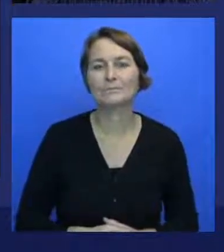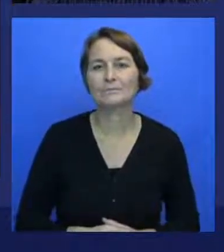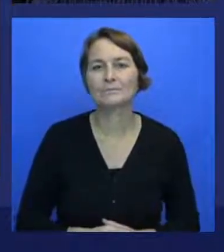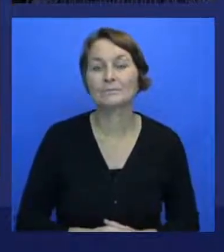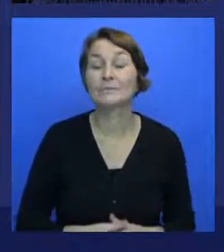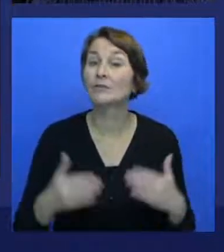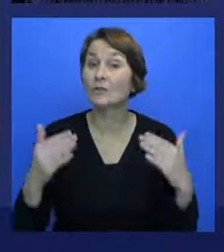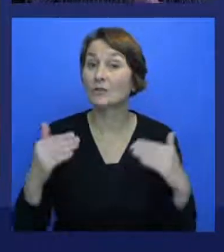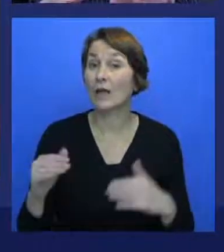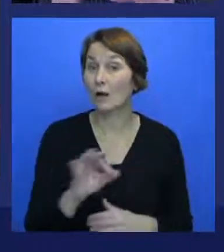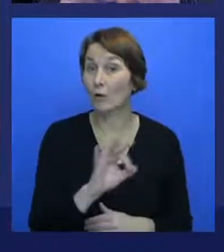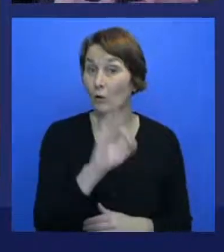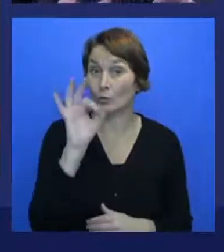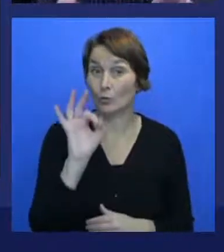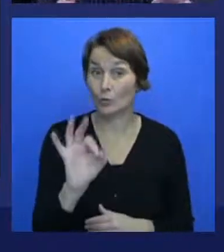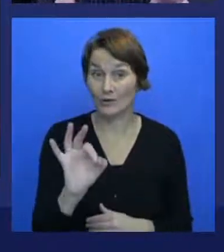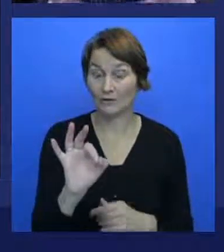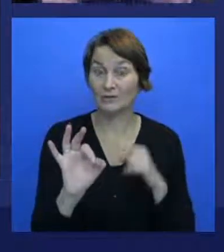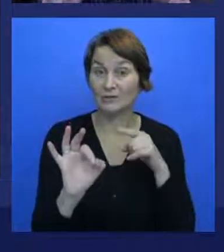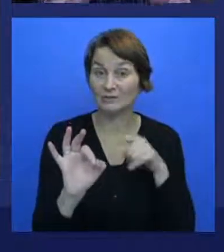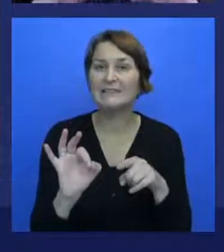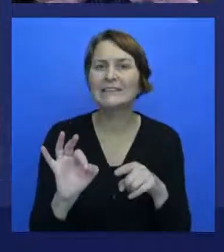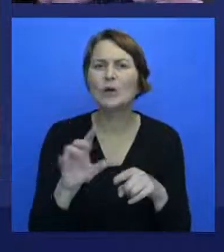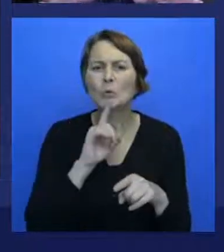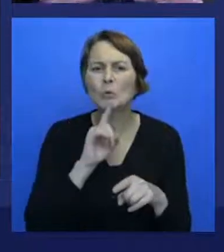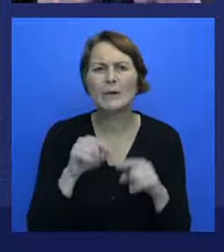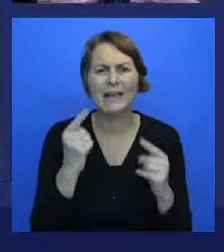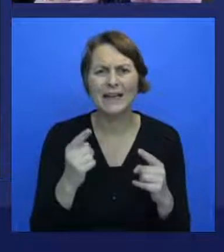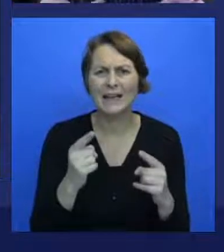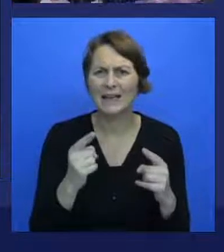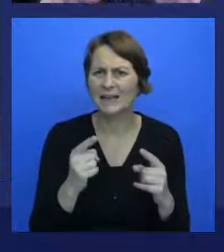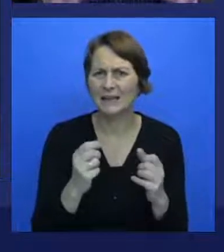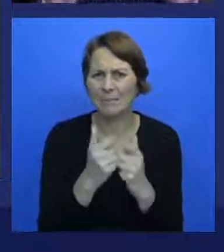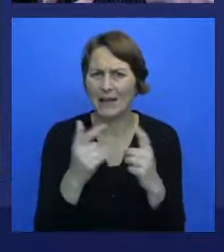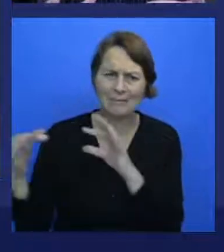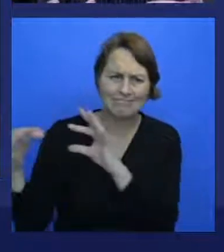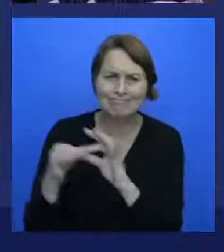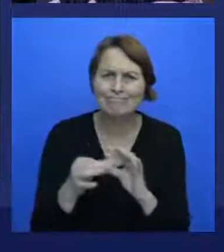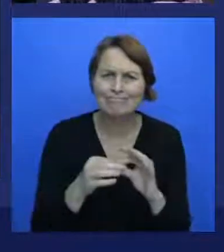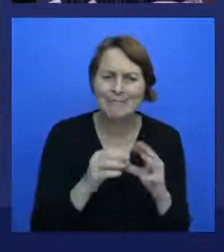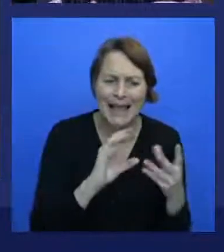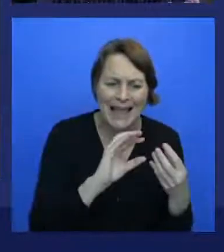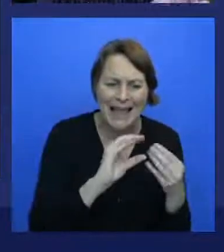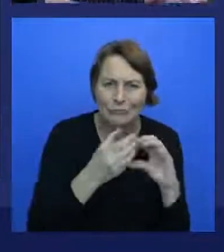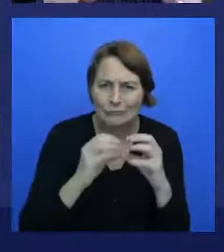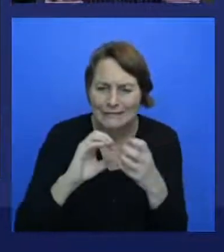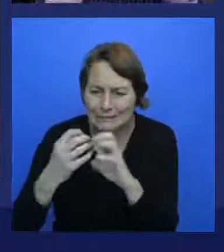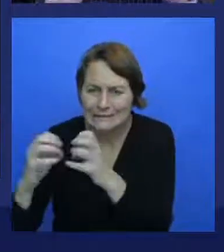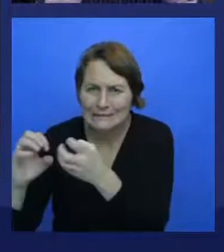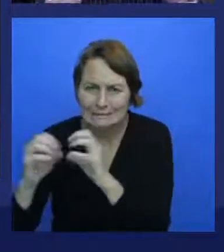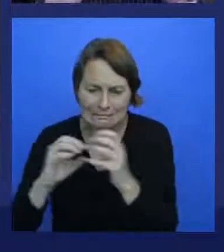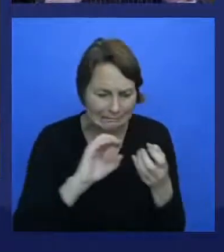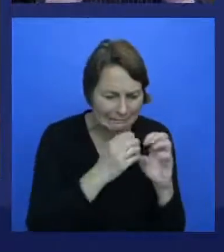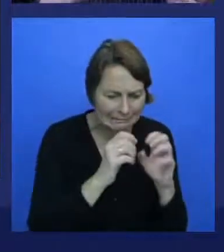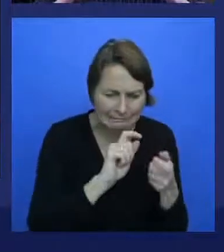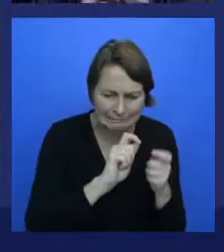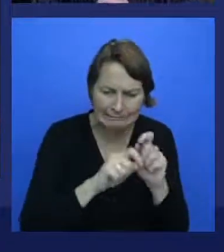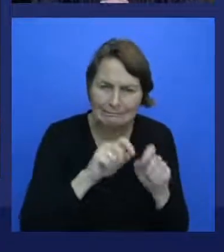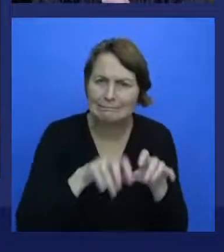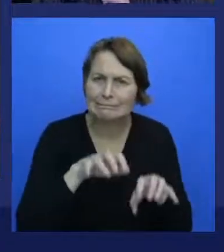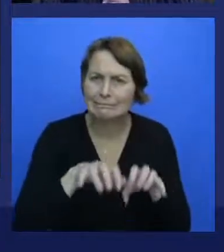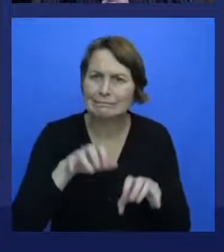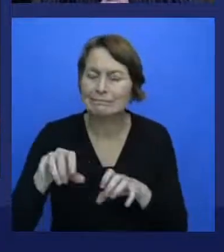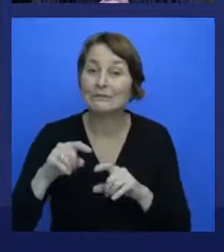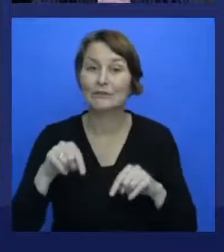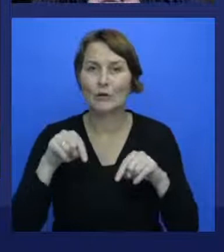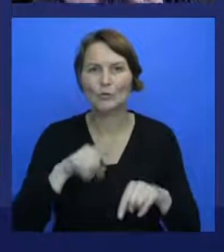continuing to evolve? These are mostly engineering exercises. Fundamentally, we look at gains in the modern neural net. We're engineering